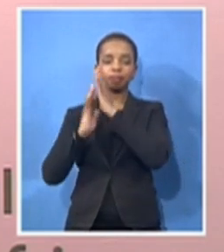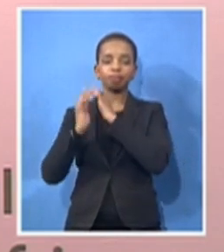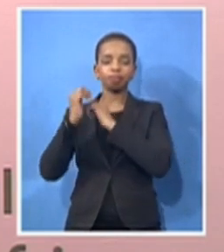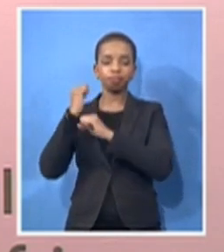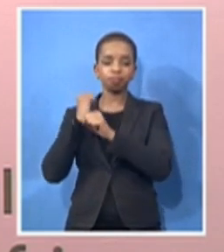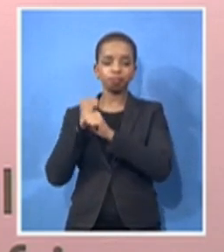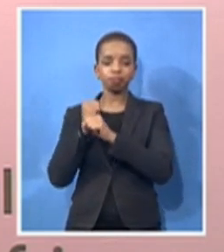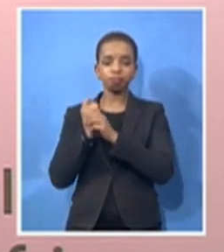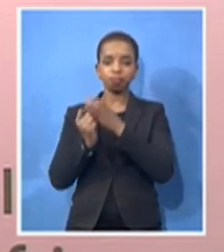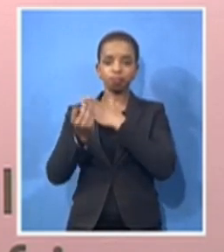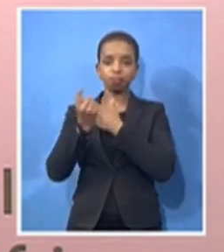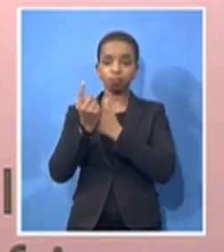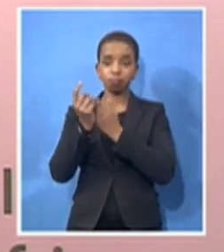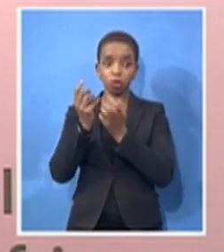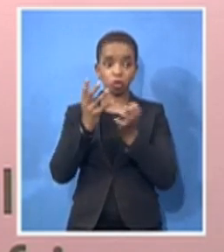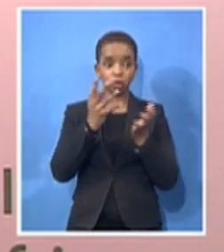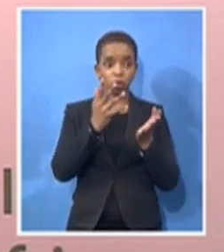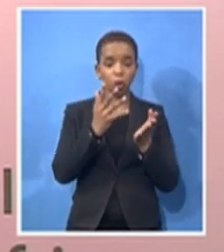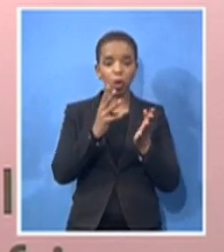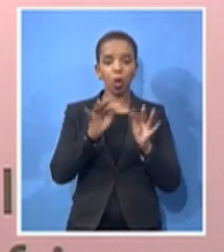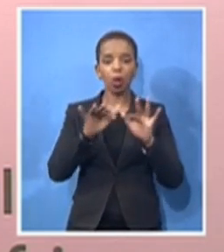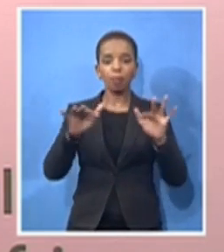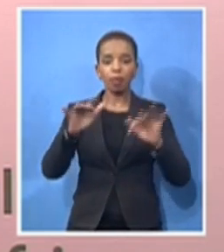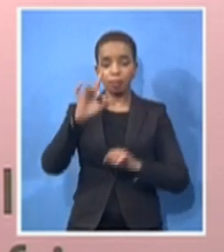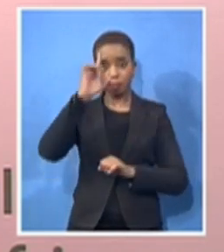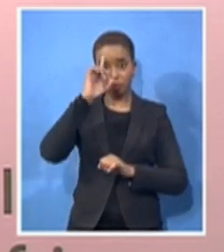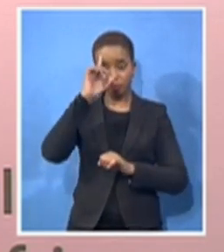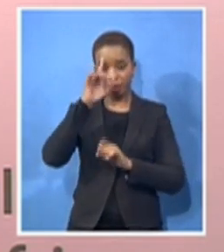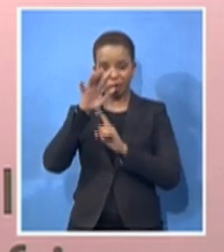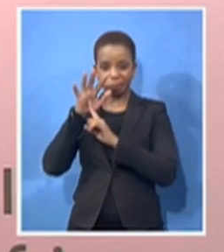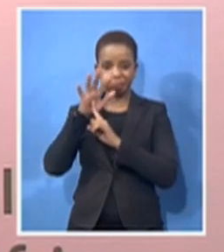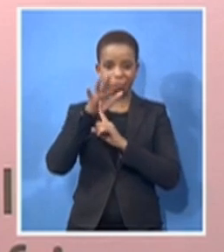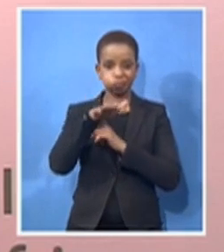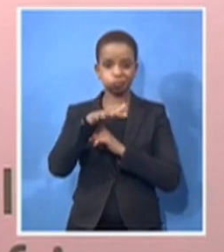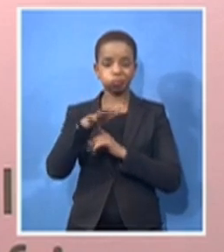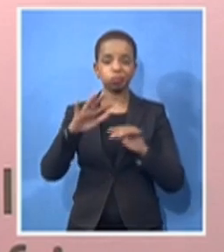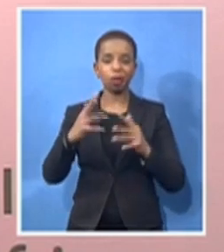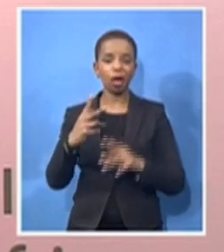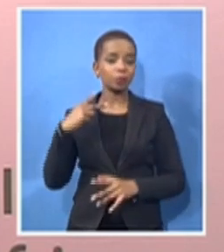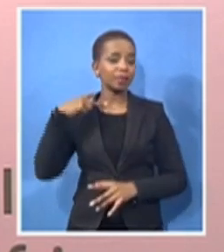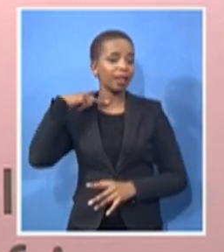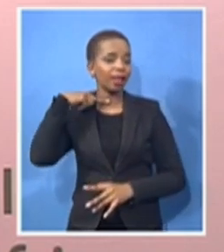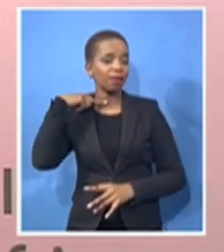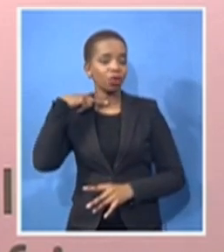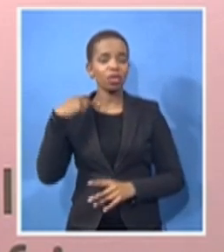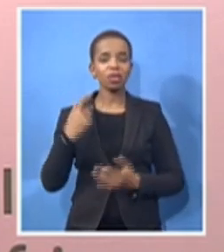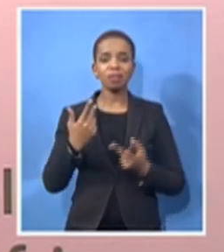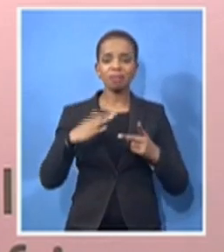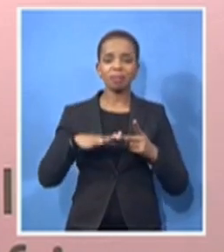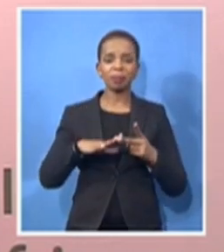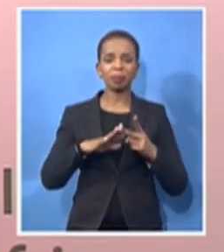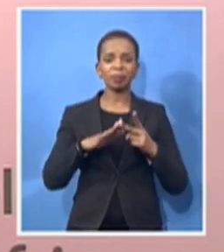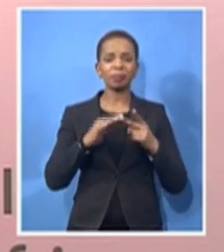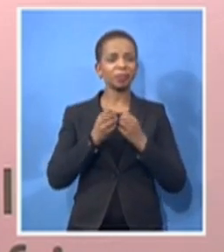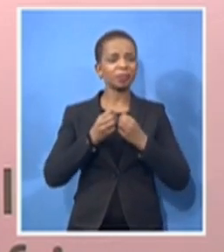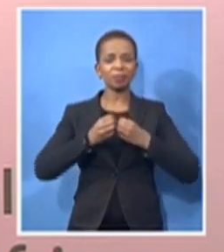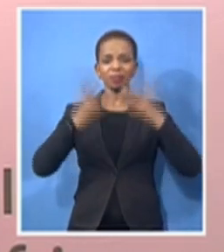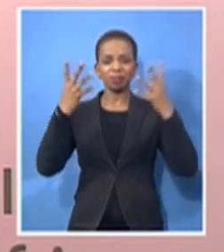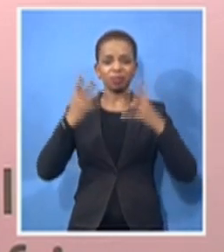the years through slavery, through all sorts of other forms of discrimination and oppression.